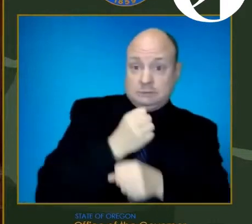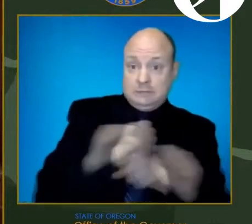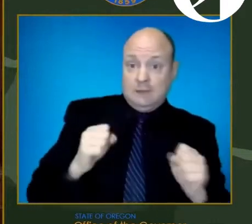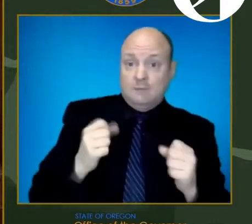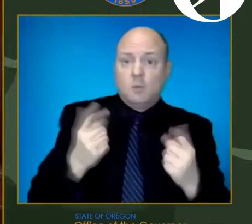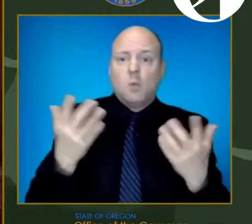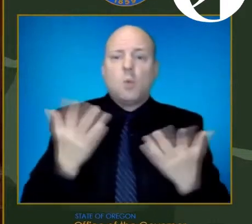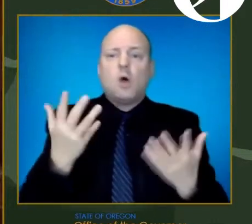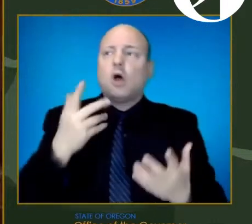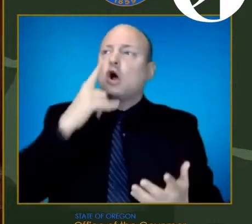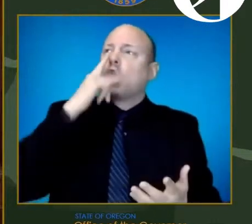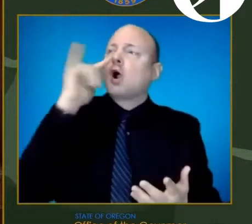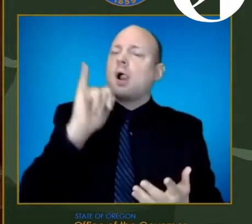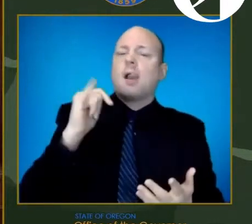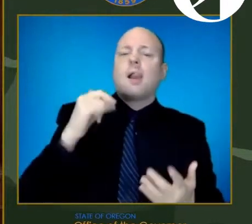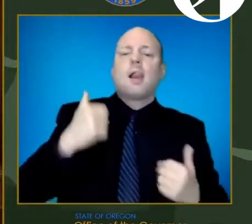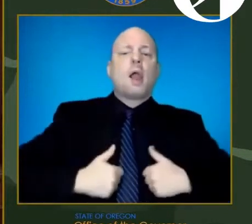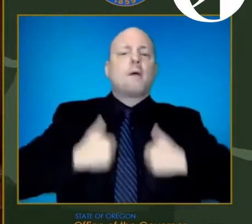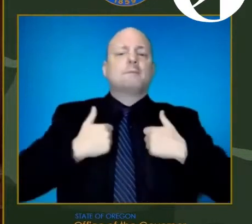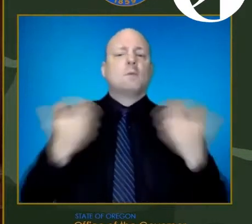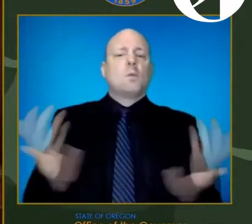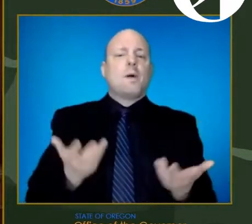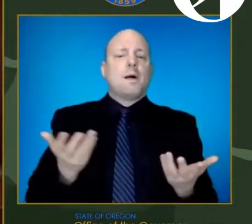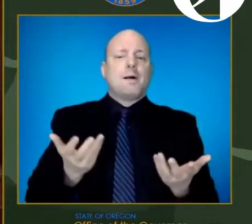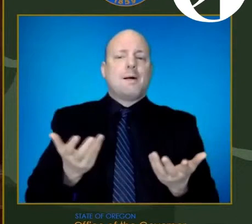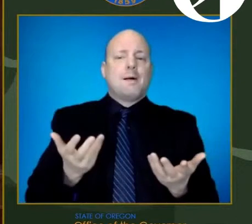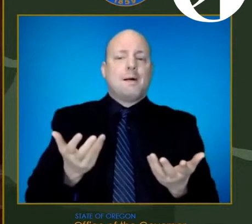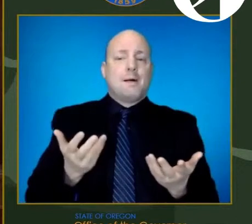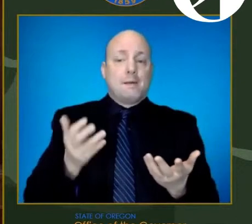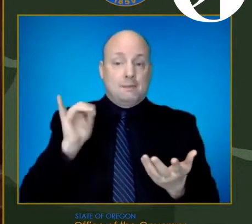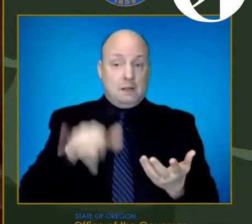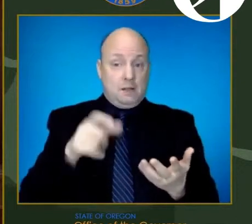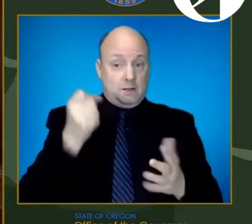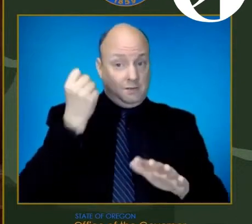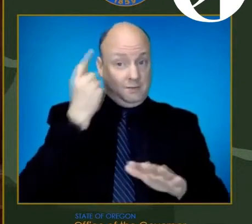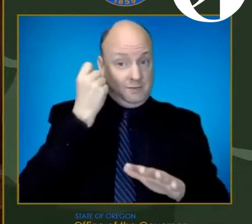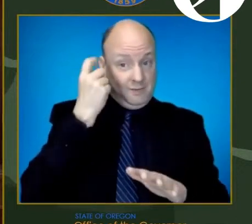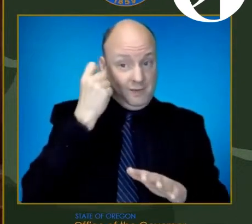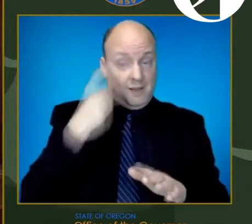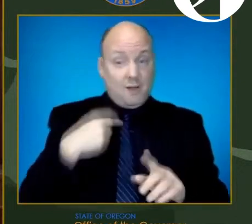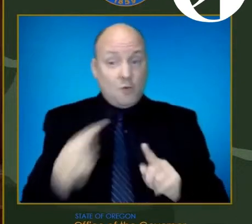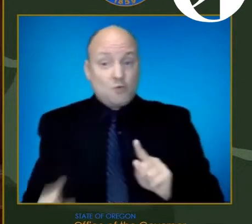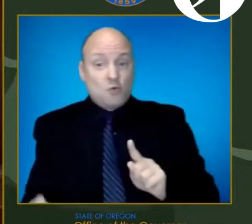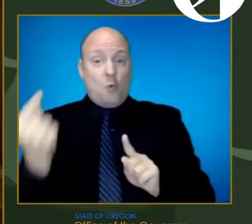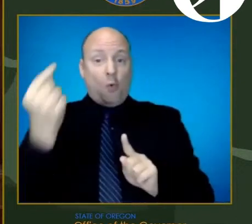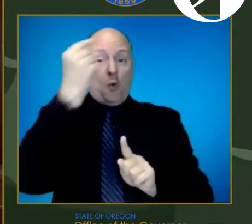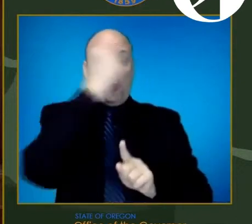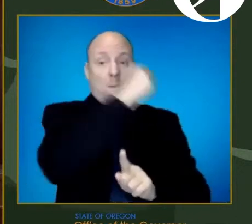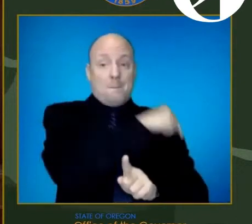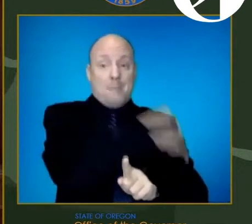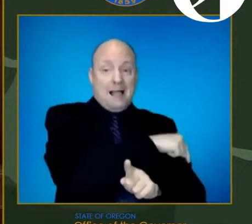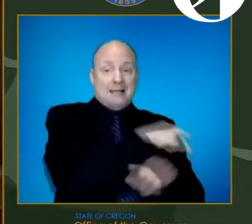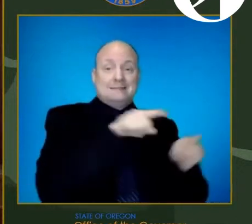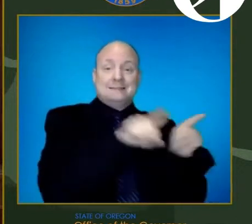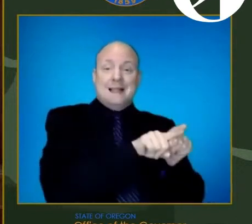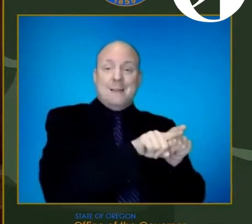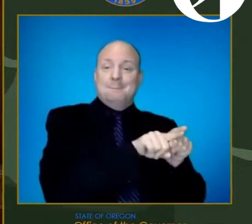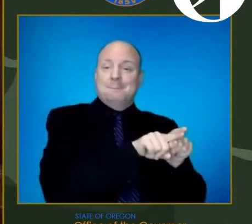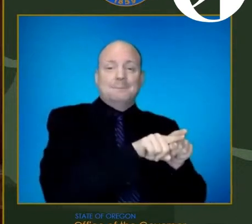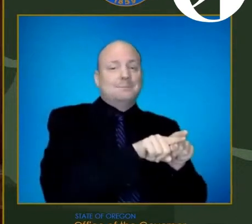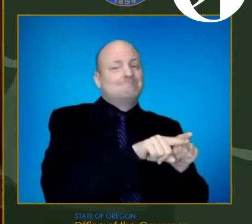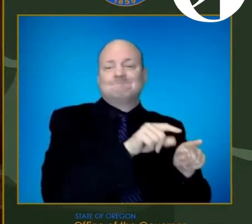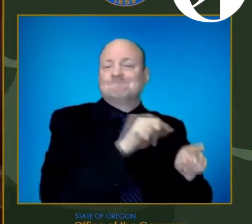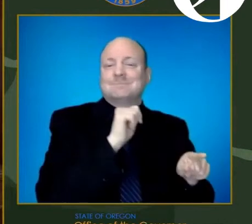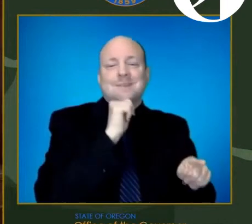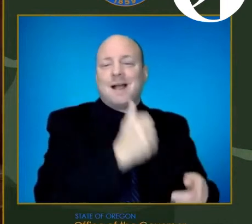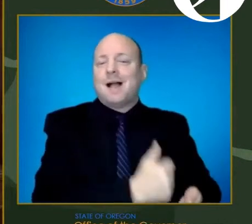recognize that going back to the way things were will not move us forward. Every difficult turn of this past